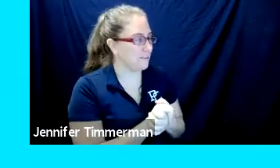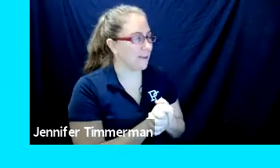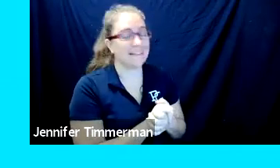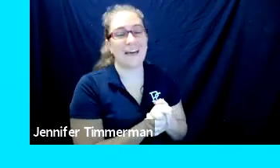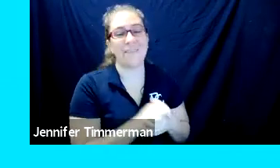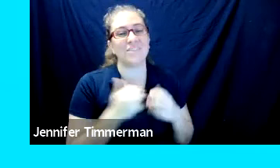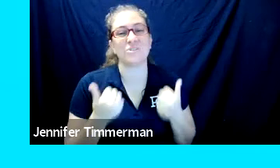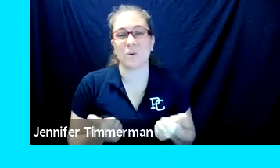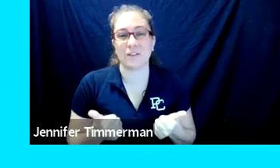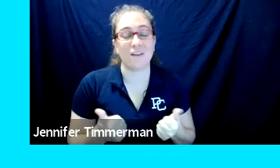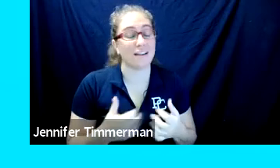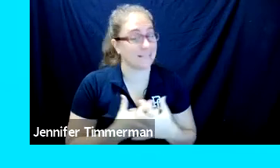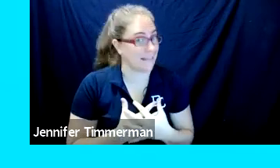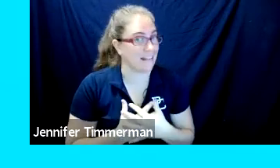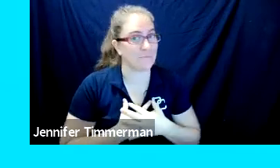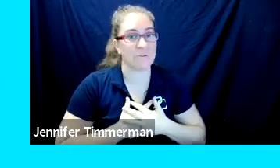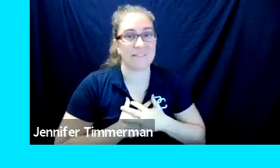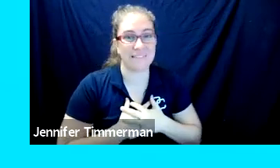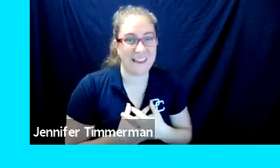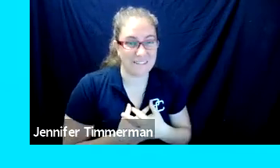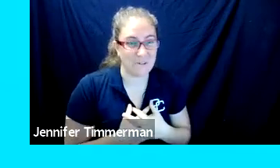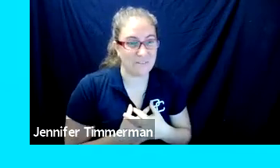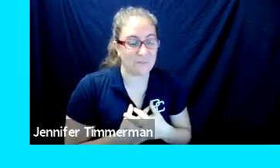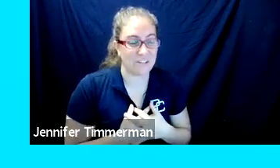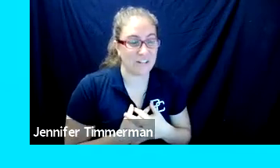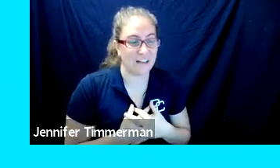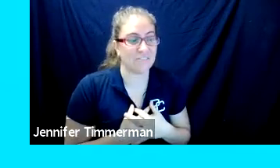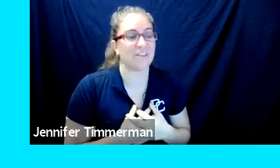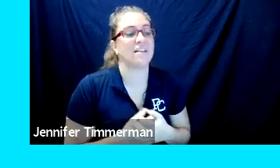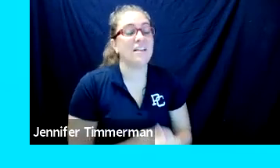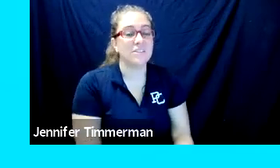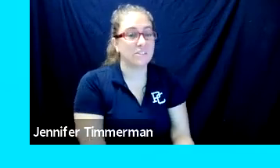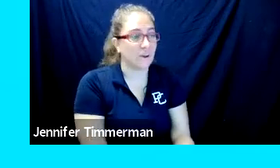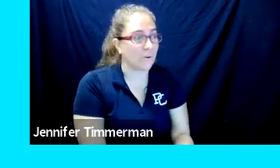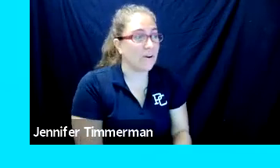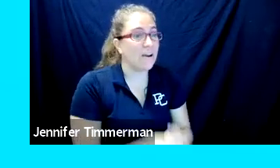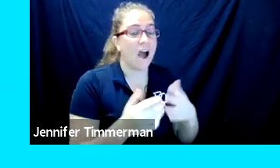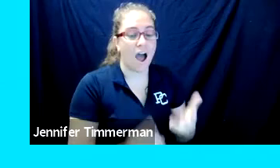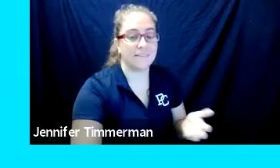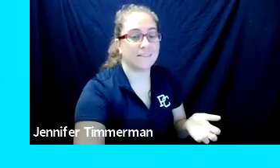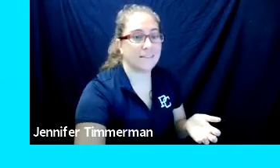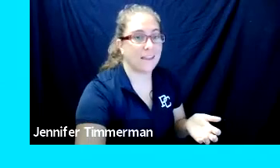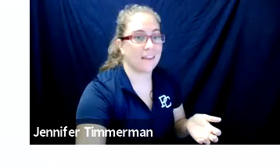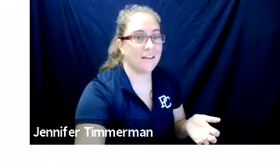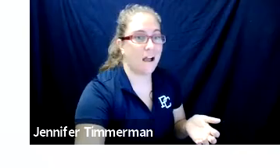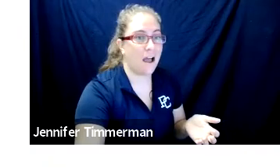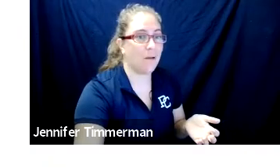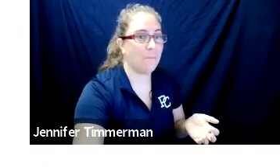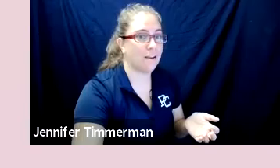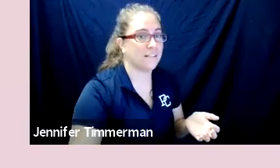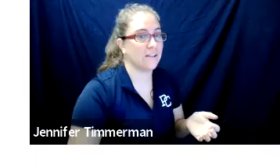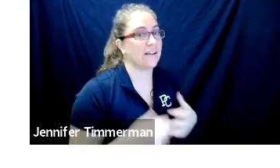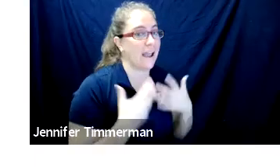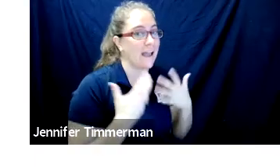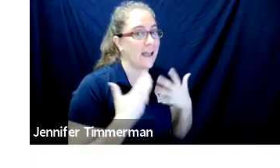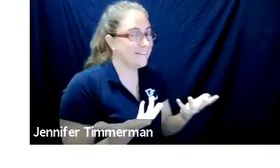most of you guys, and that's totally fine because again, I threw a lot of new information out there. So instead, I'll